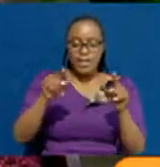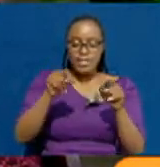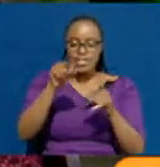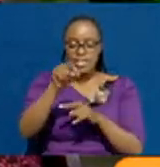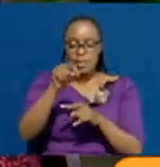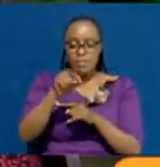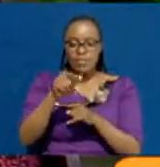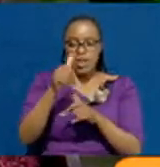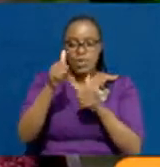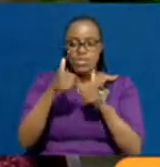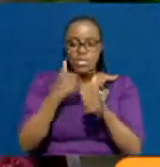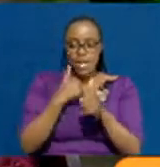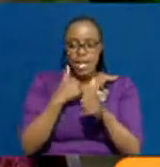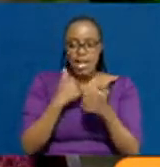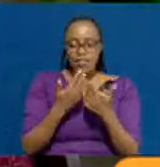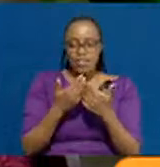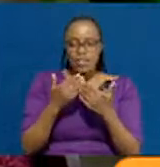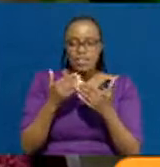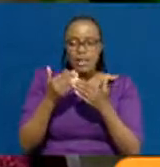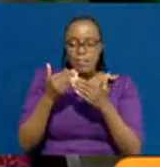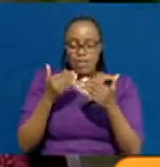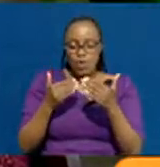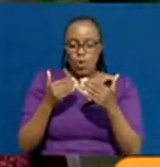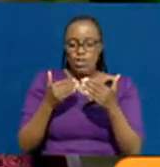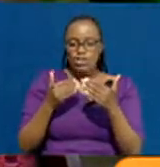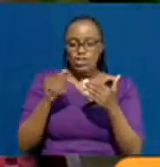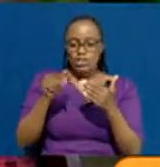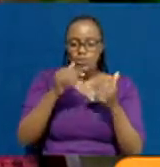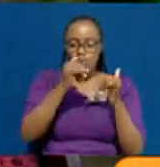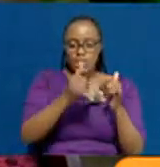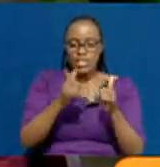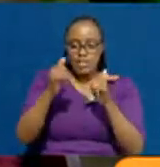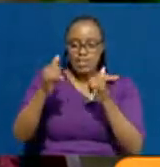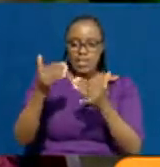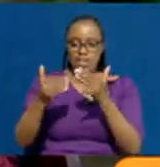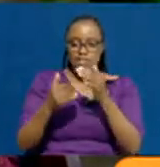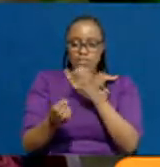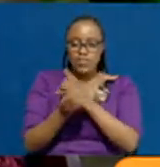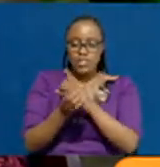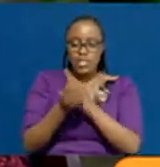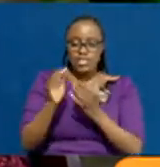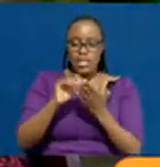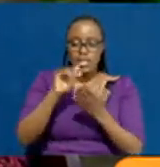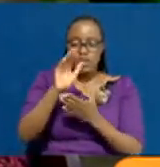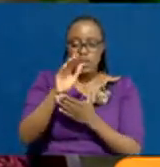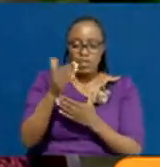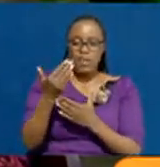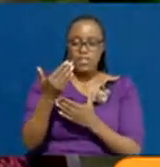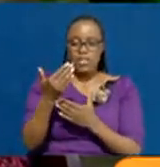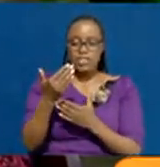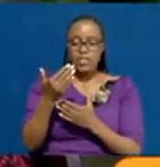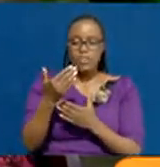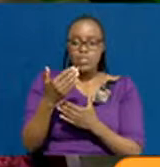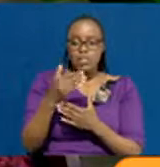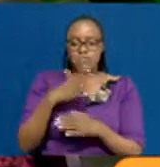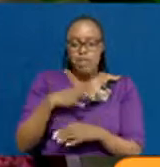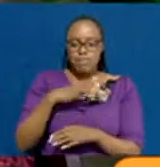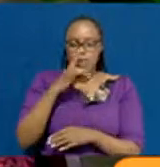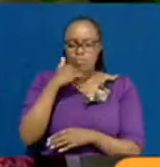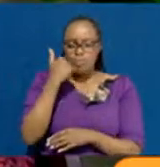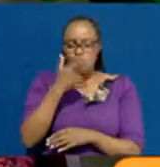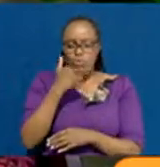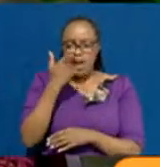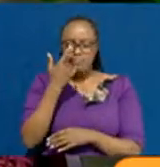be that there is a predisposition within the individual. It's been described more in the Caucasian population, but